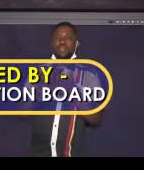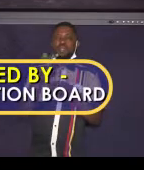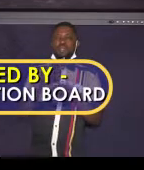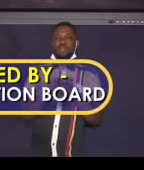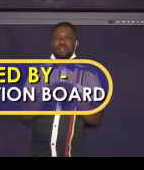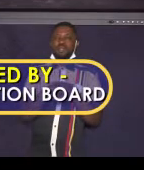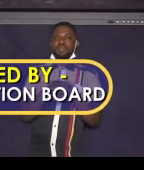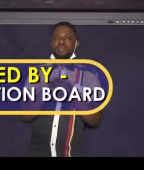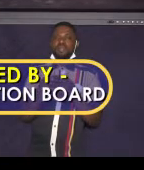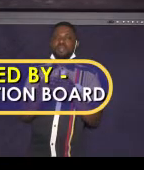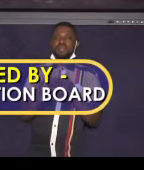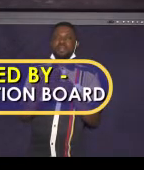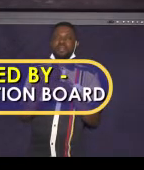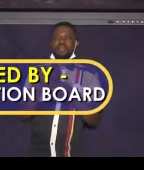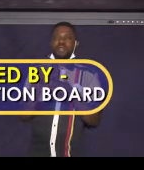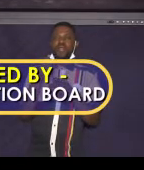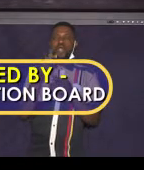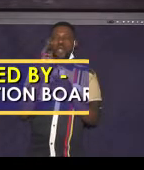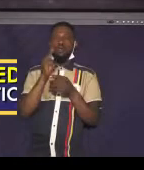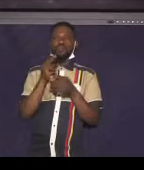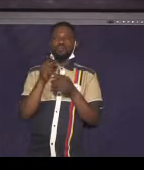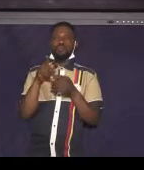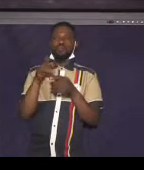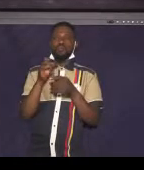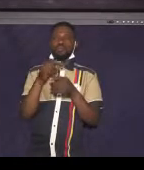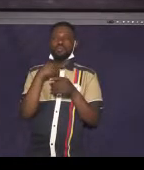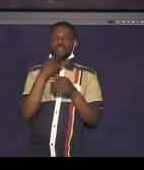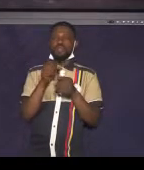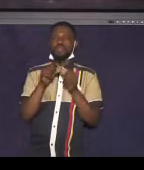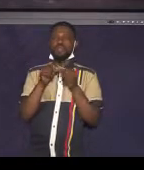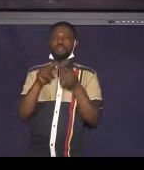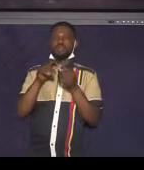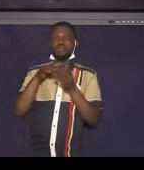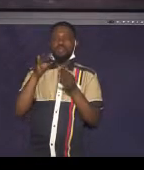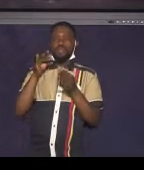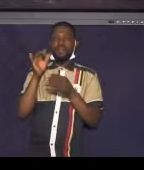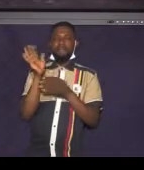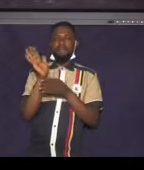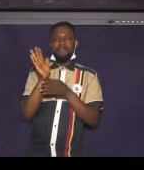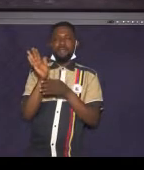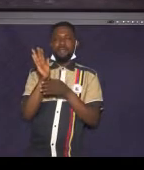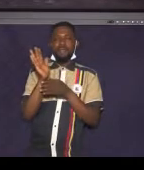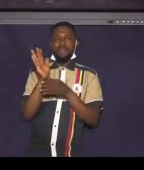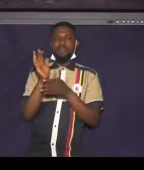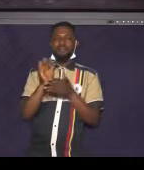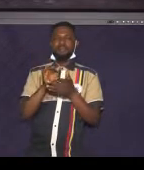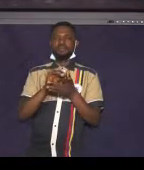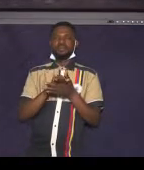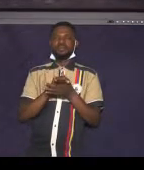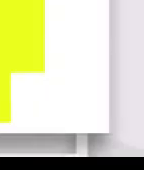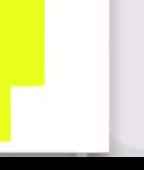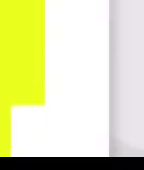time, Uncle Popo says, keep on studying. Bye.